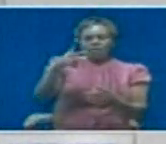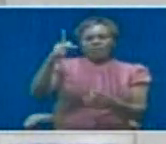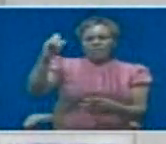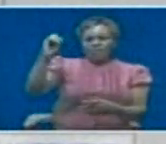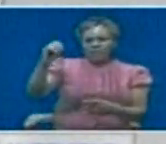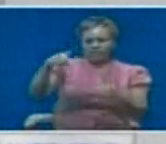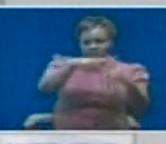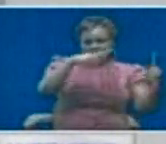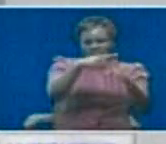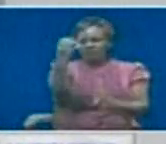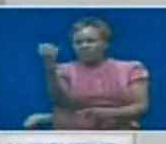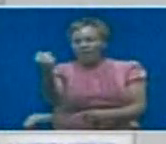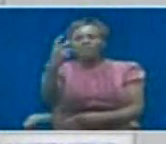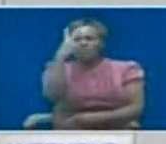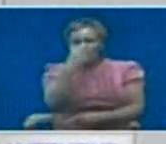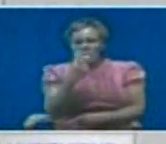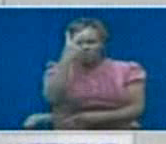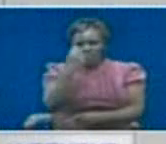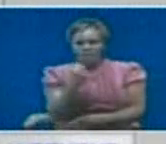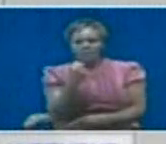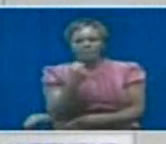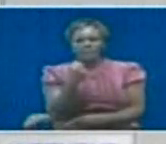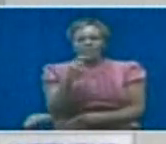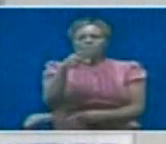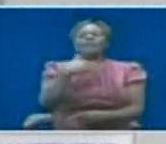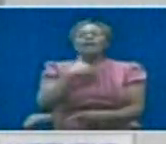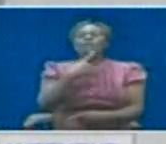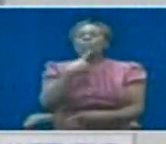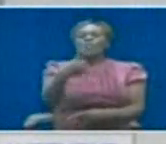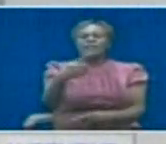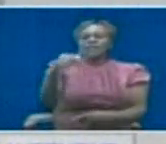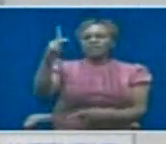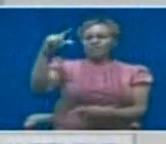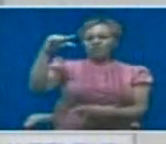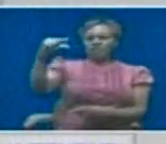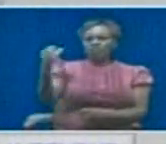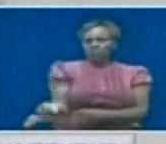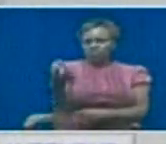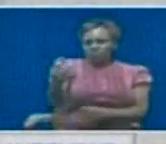suspected Al-Shabaab members. They were attempting to enter Kenya with 100 kilos of explosives